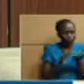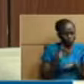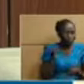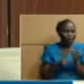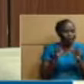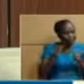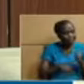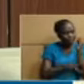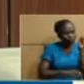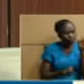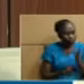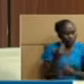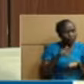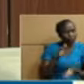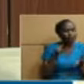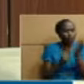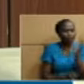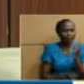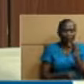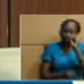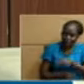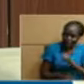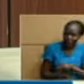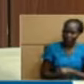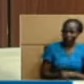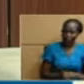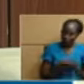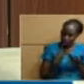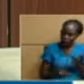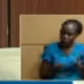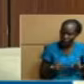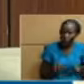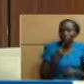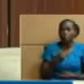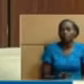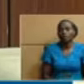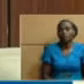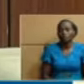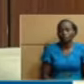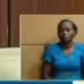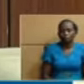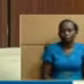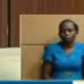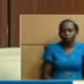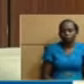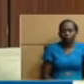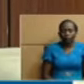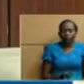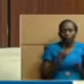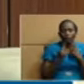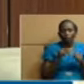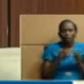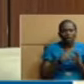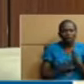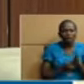create jobs? Yes, the state can create jobs, and this is what we are saying that. Now, you've talked about the areas of locusts